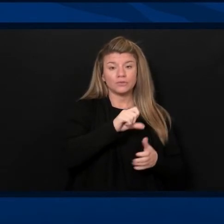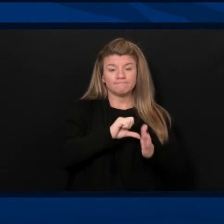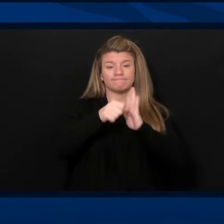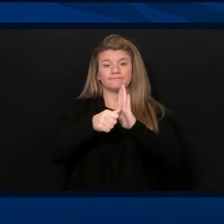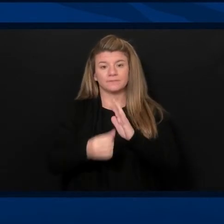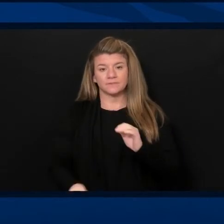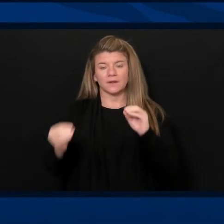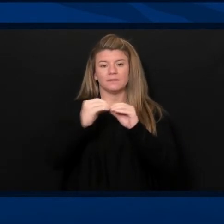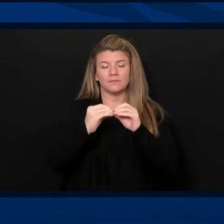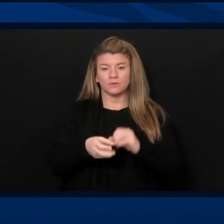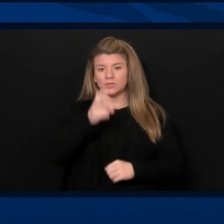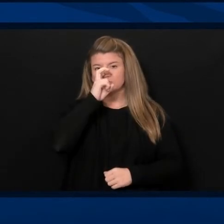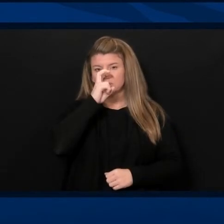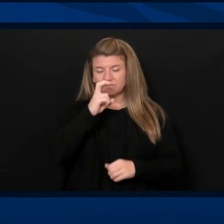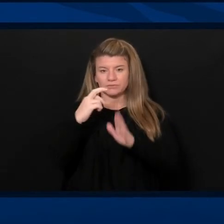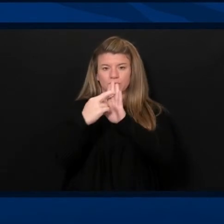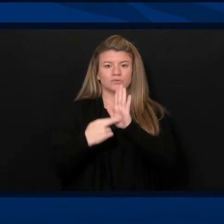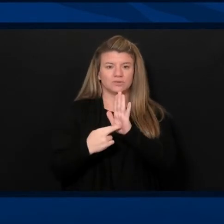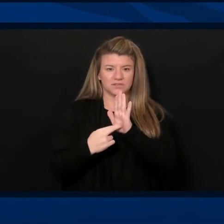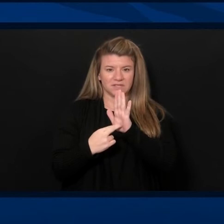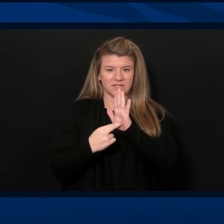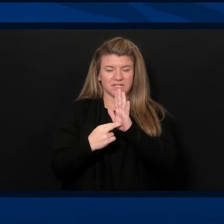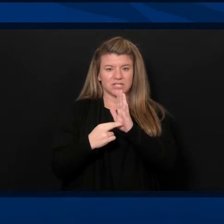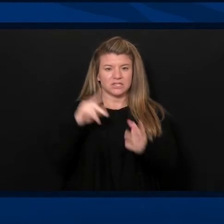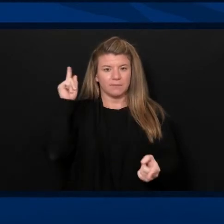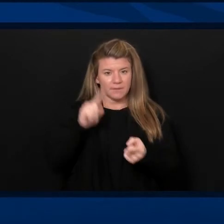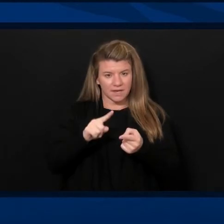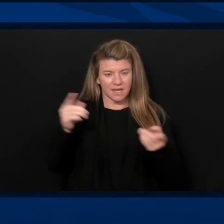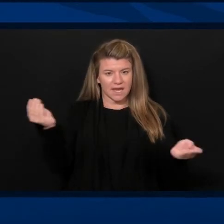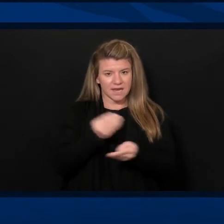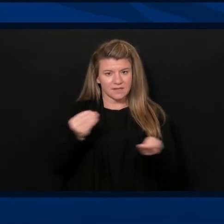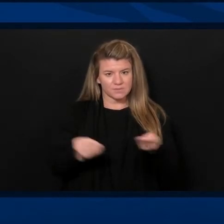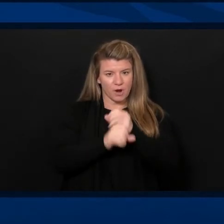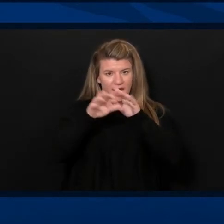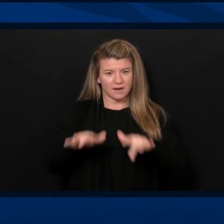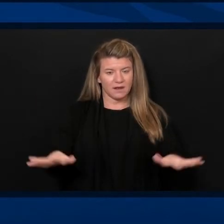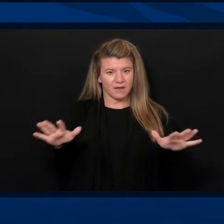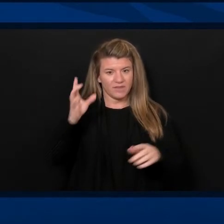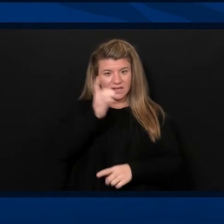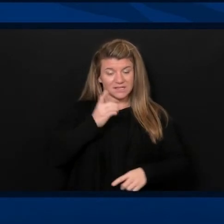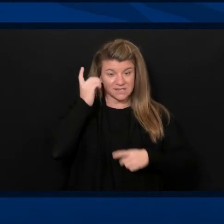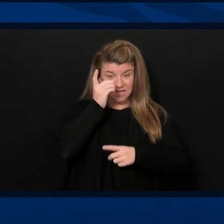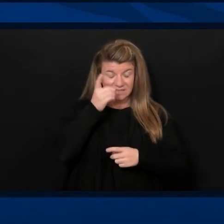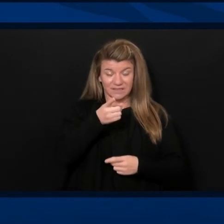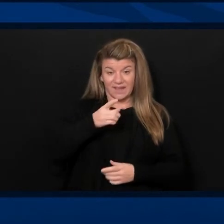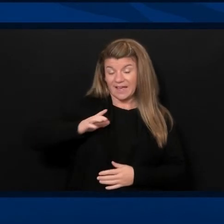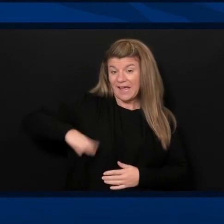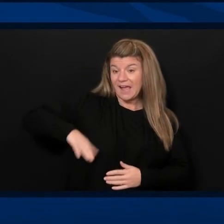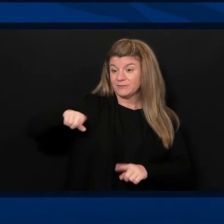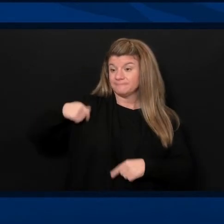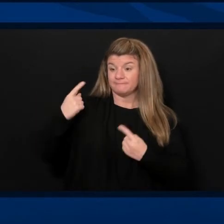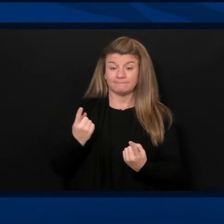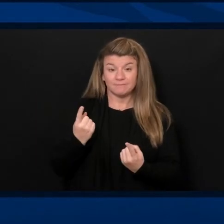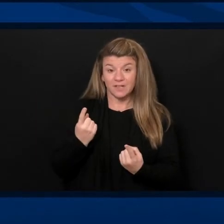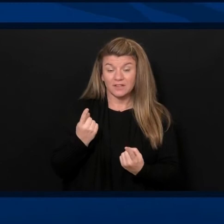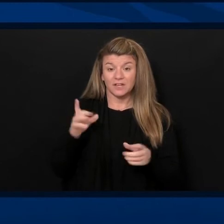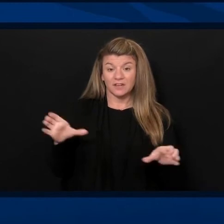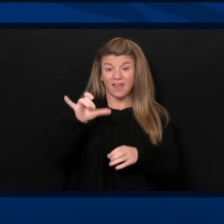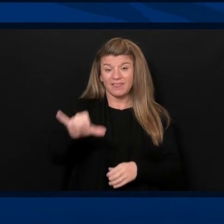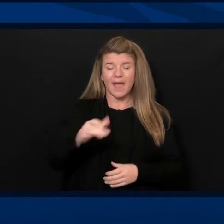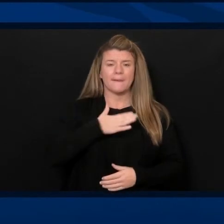more restrictive measures to mitigate the spread of the virus, if they haven't already done so in recent weeks.